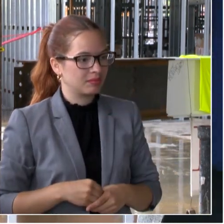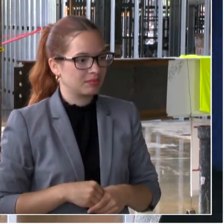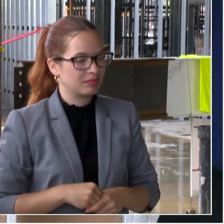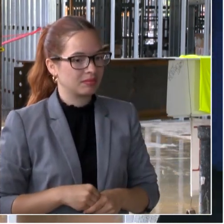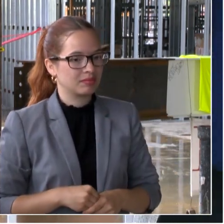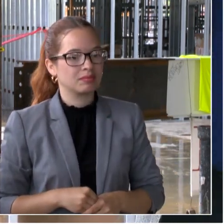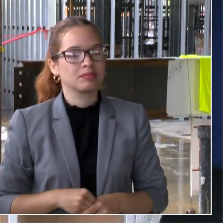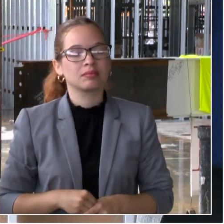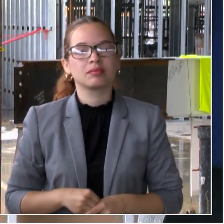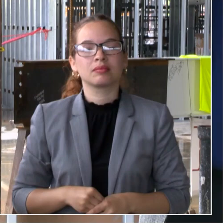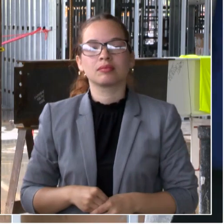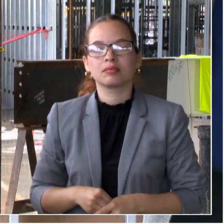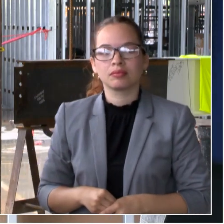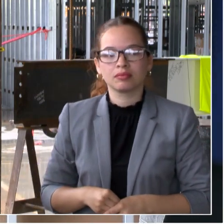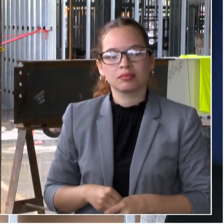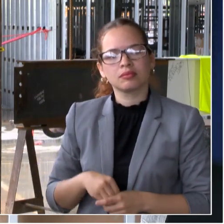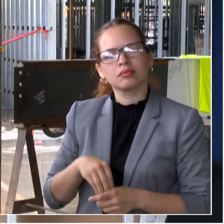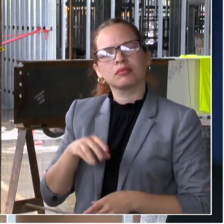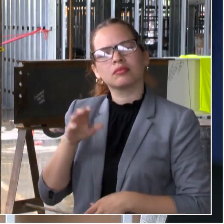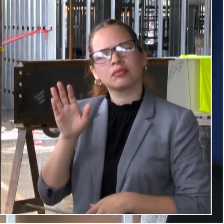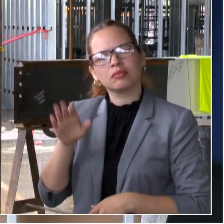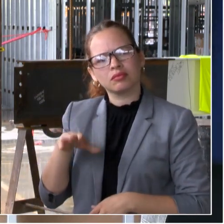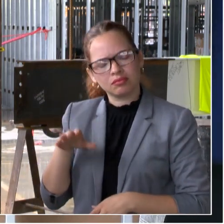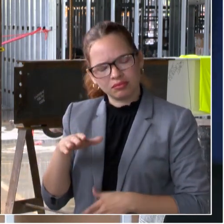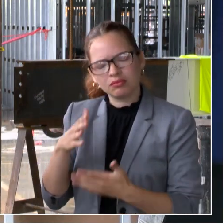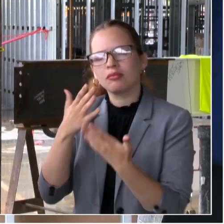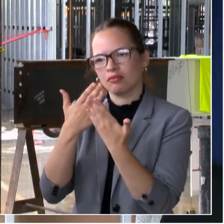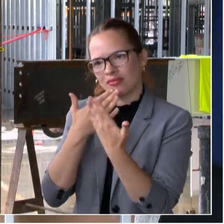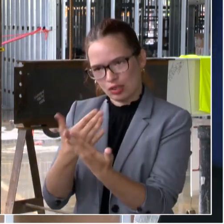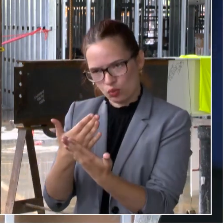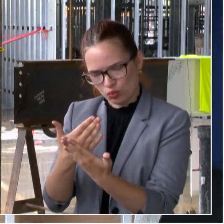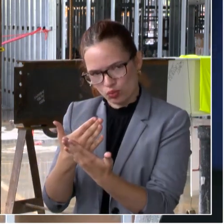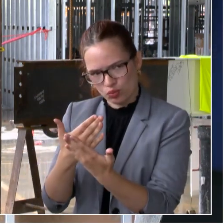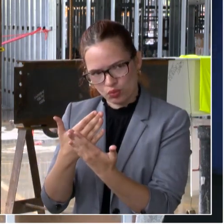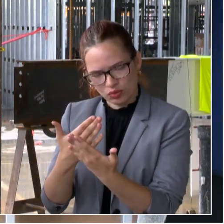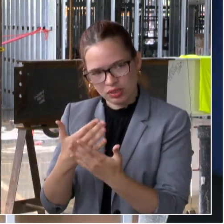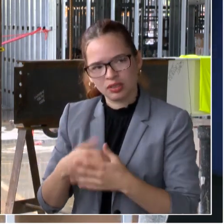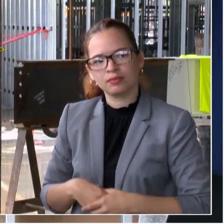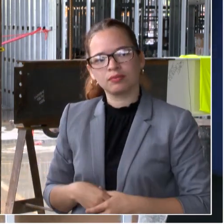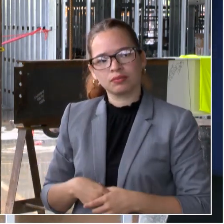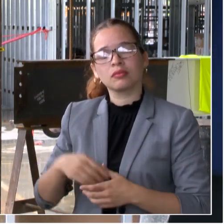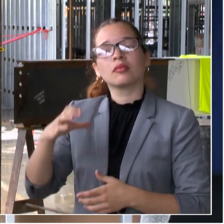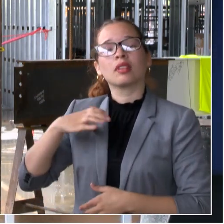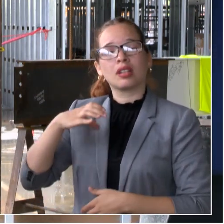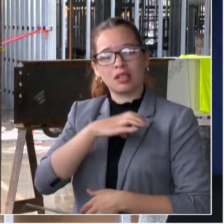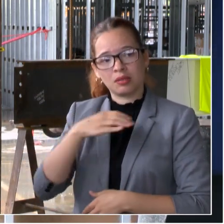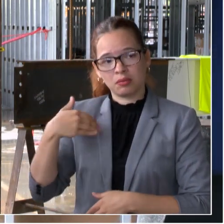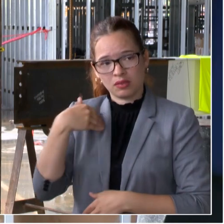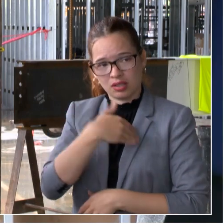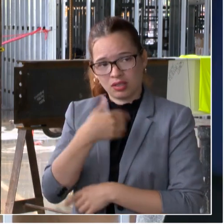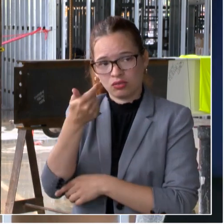That's impact. That translates to impact on local families every day to feed their families.